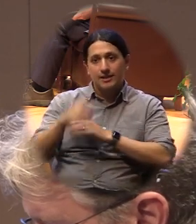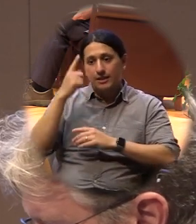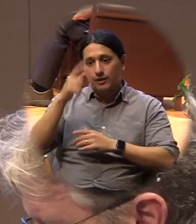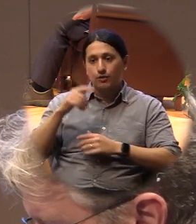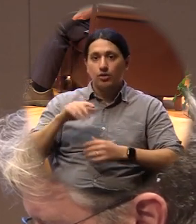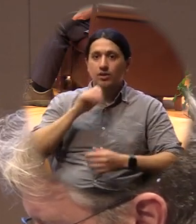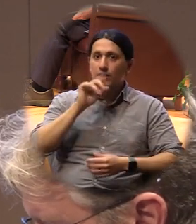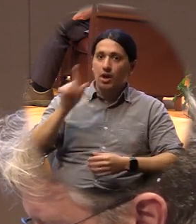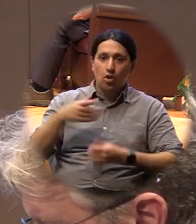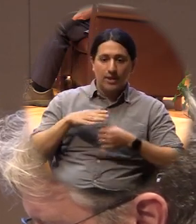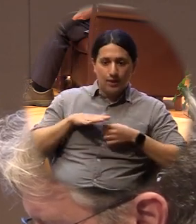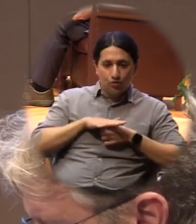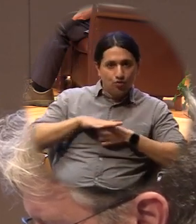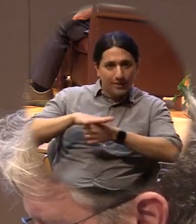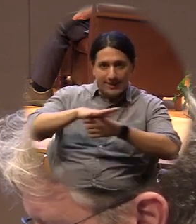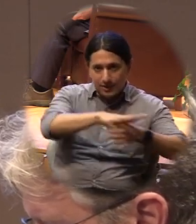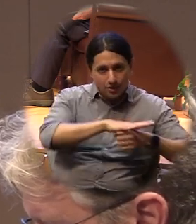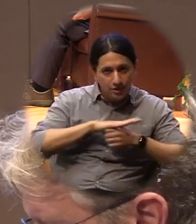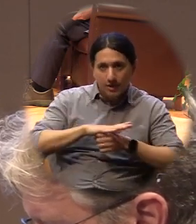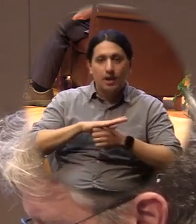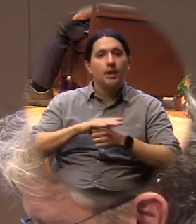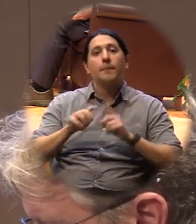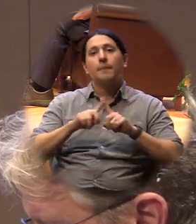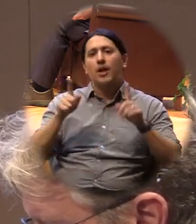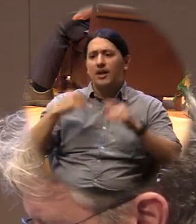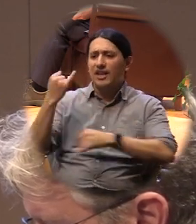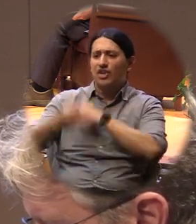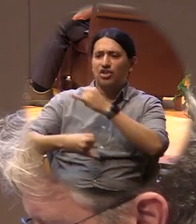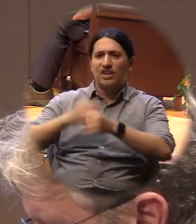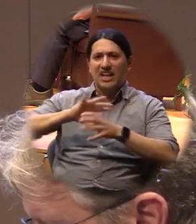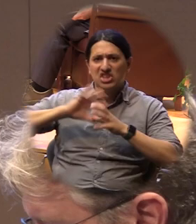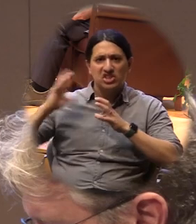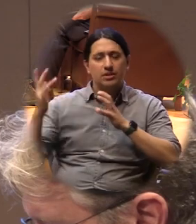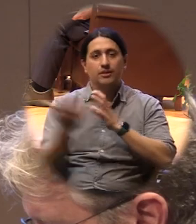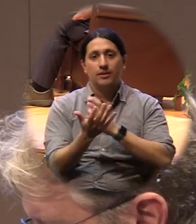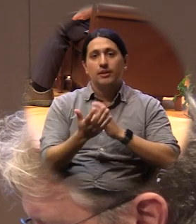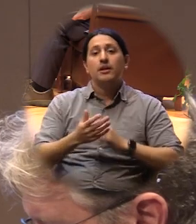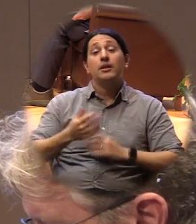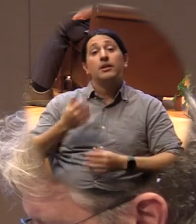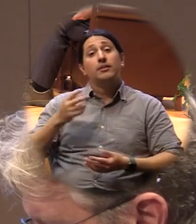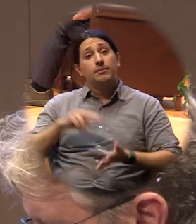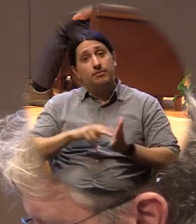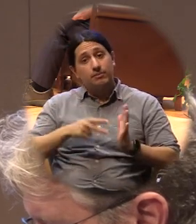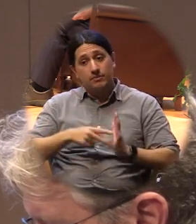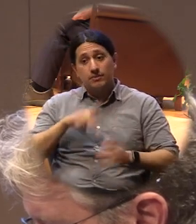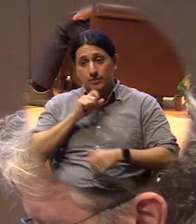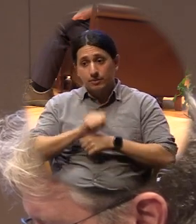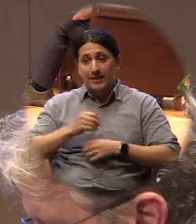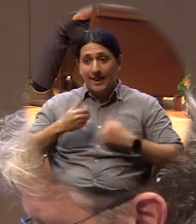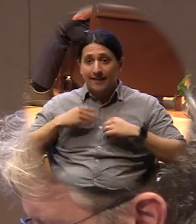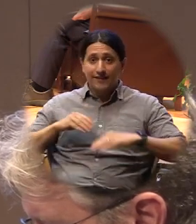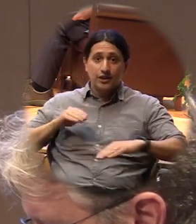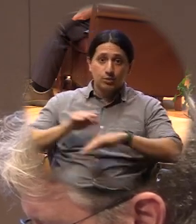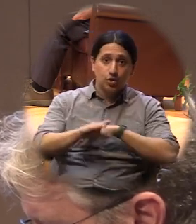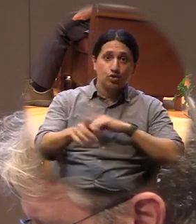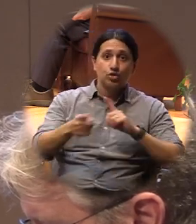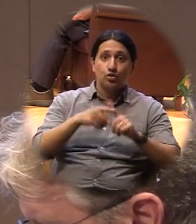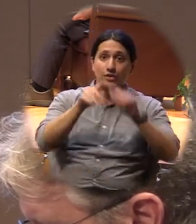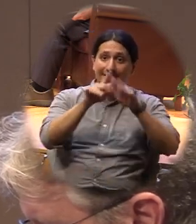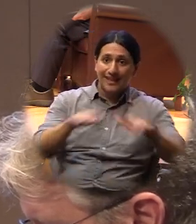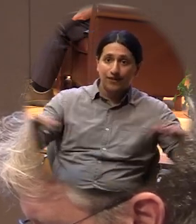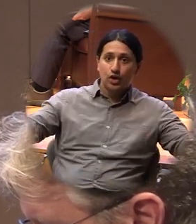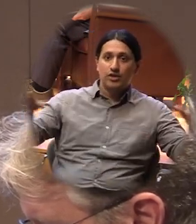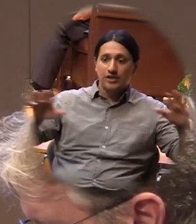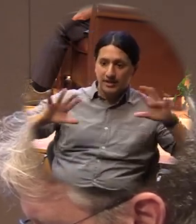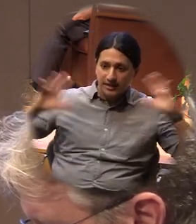but internationally. And so with that, there's also exposure to diversity within diversity and the